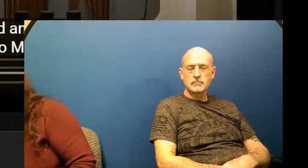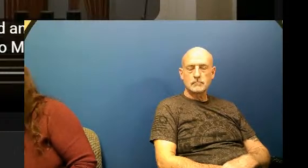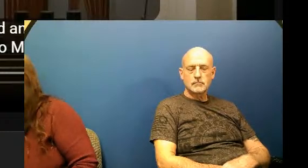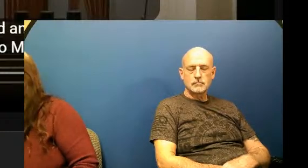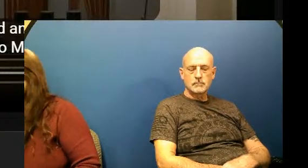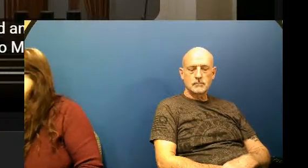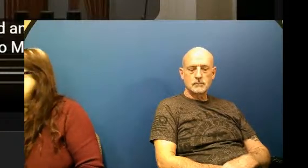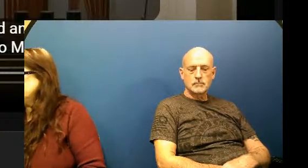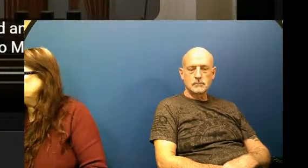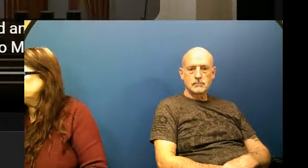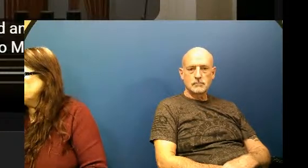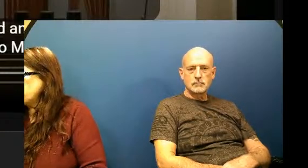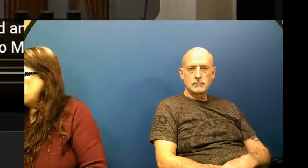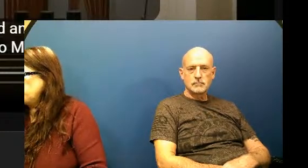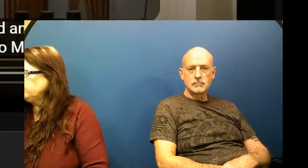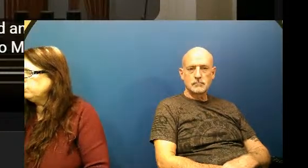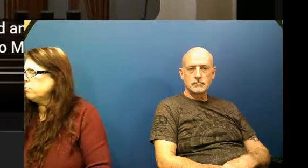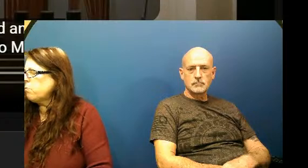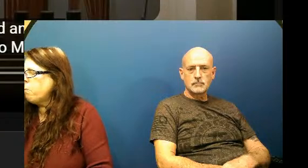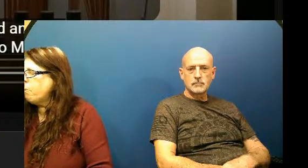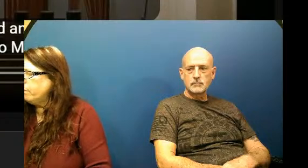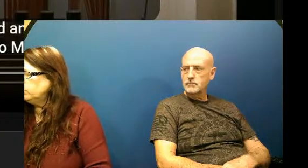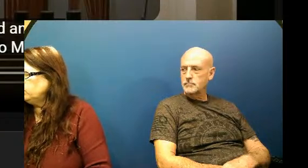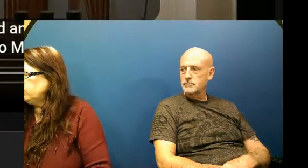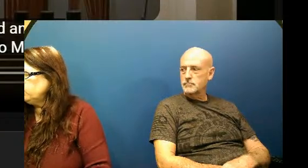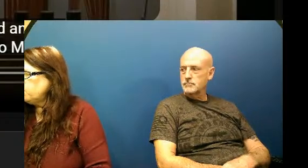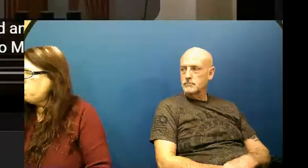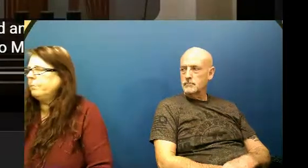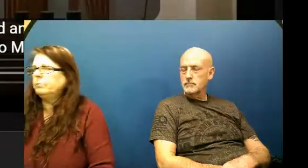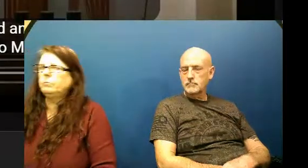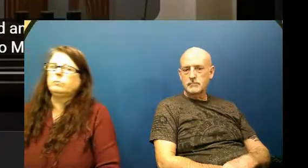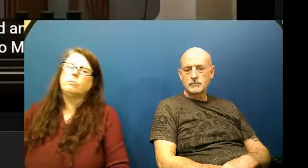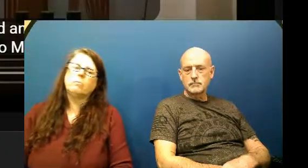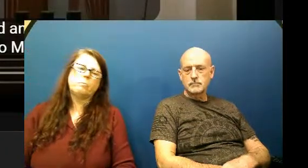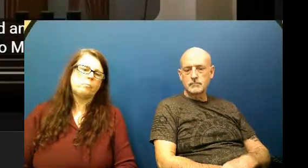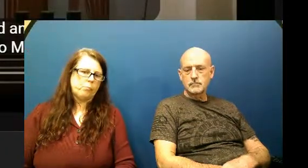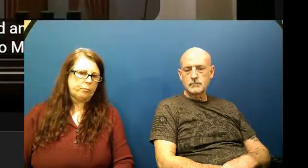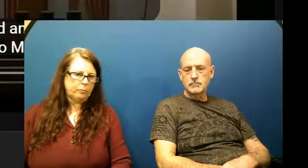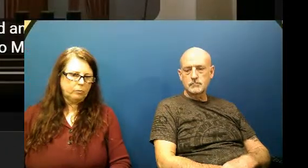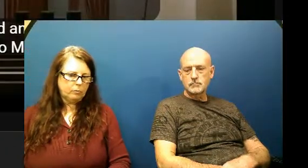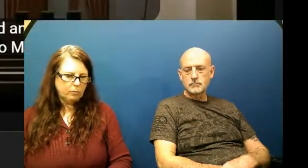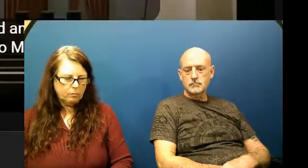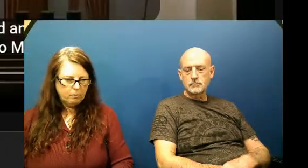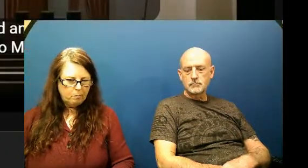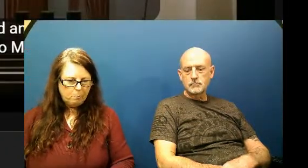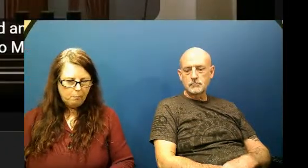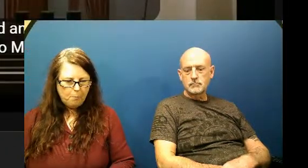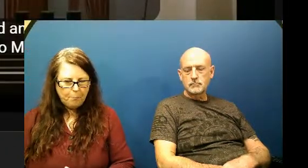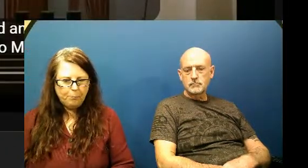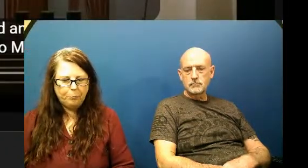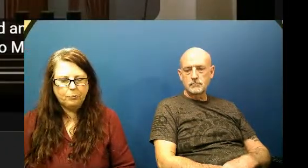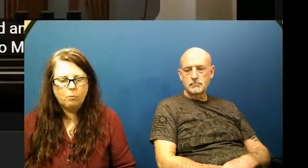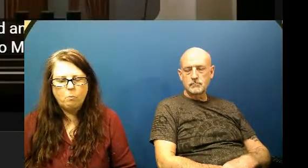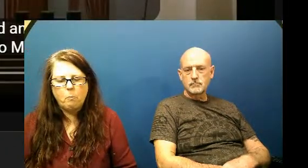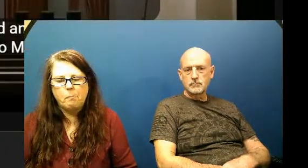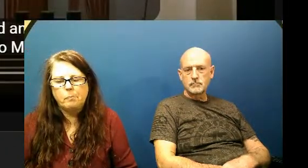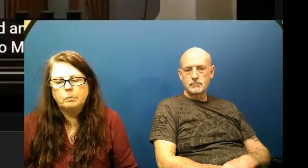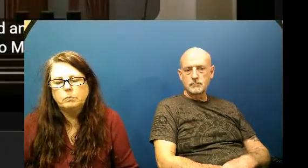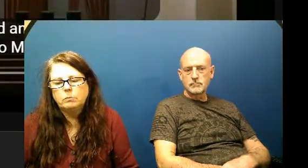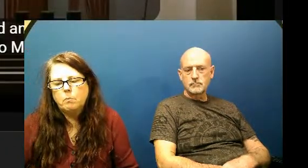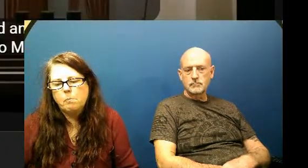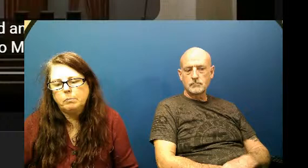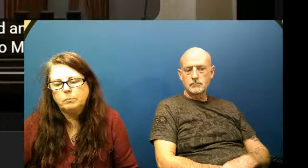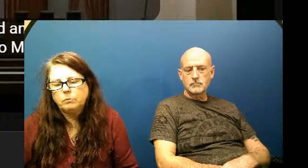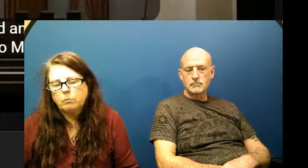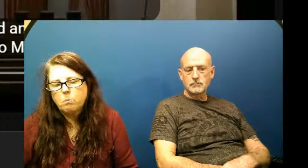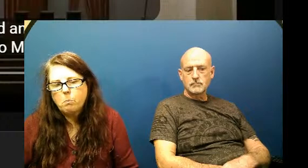be engaging with the platform. That data would be incredibly valuable to the PRC. For years, the Chinese government has